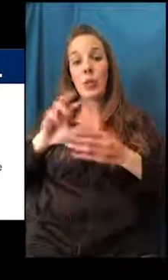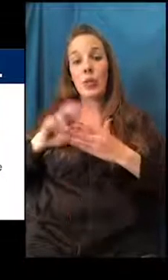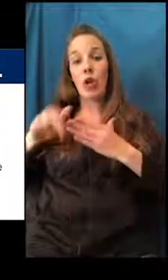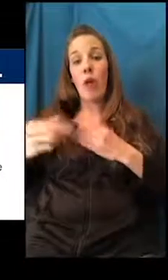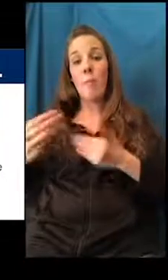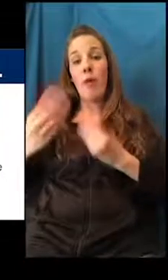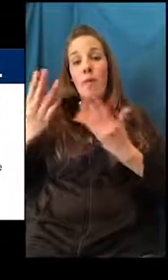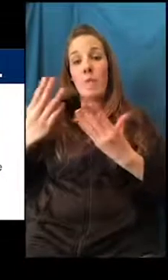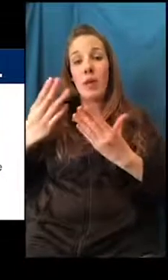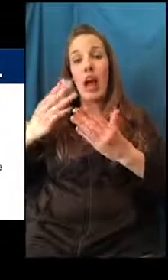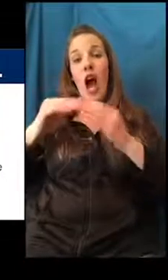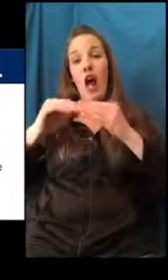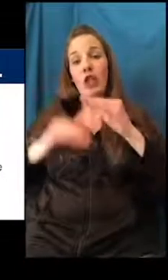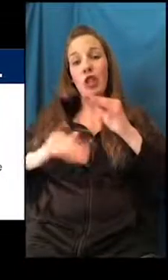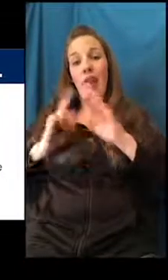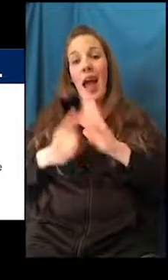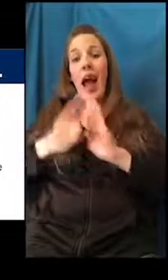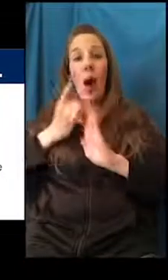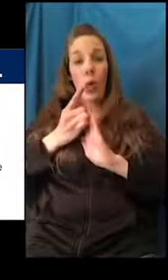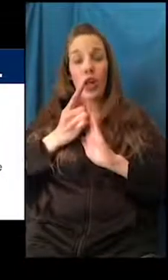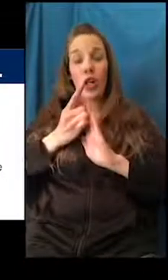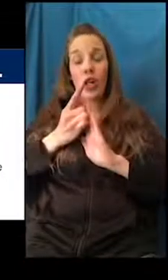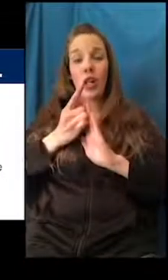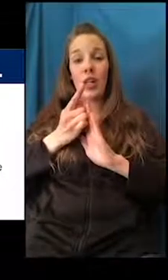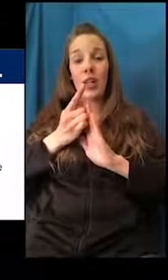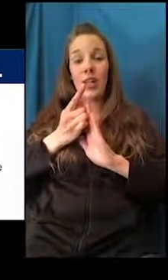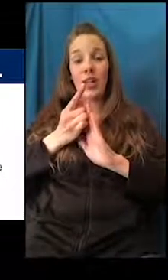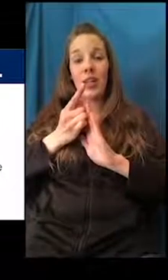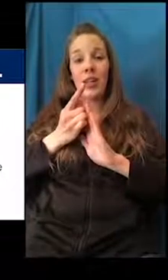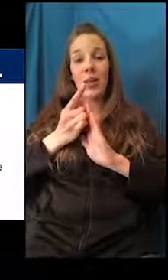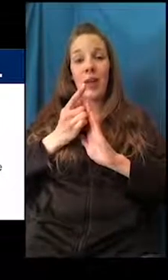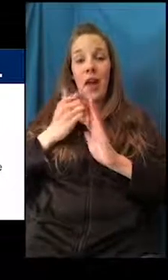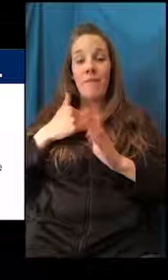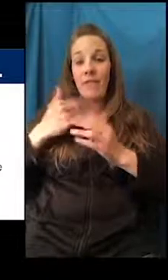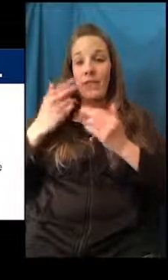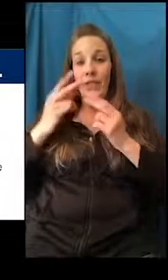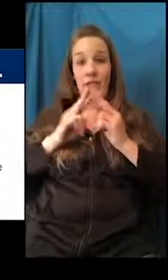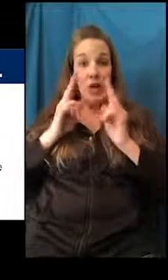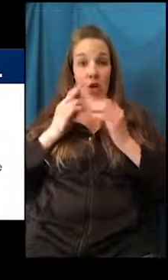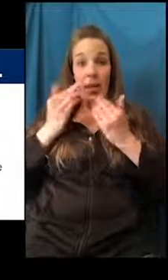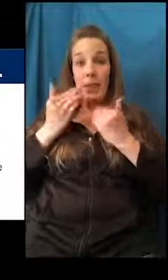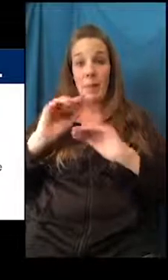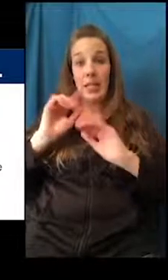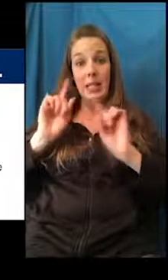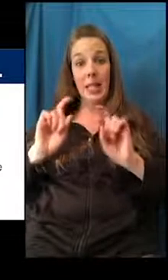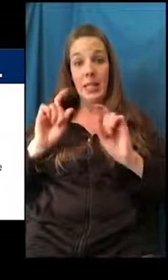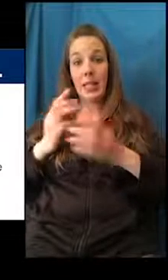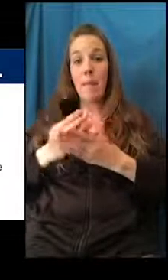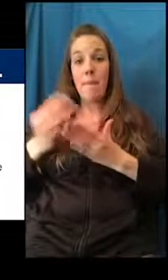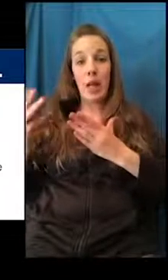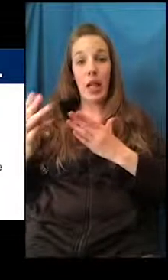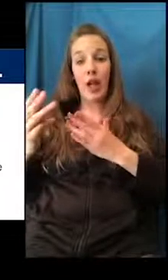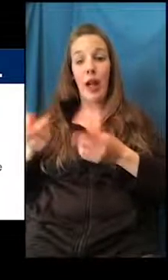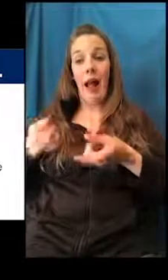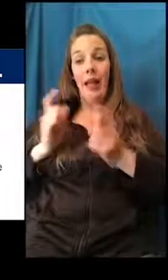under an hour. We have a very limited testing material allocated to us for this particular